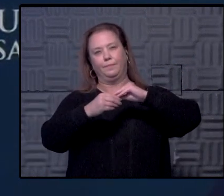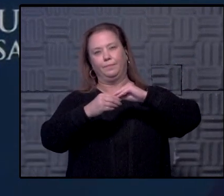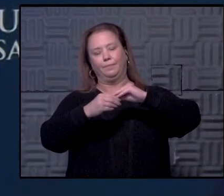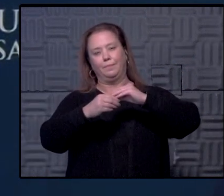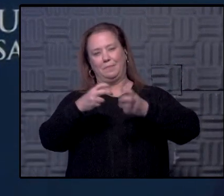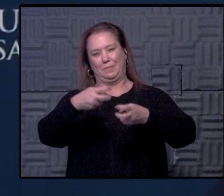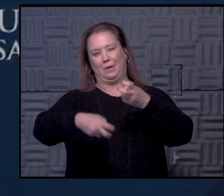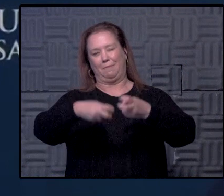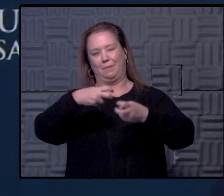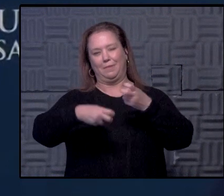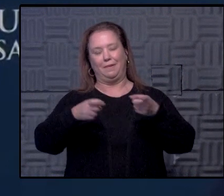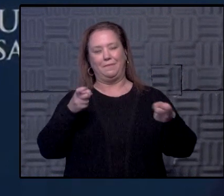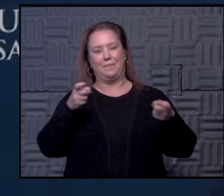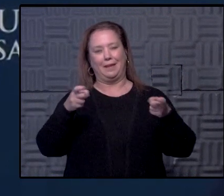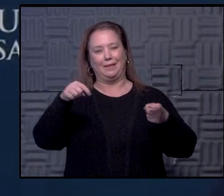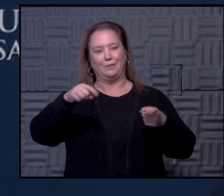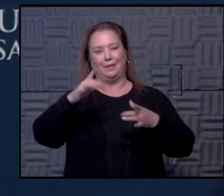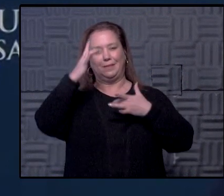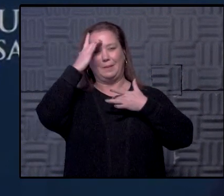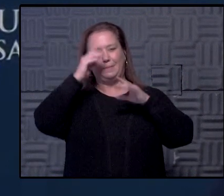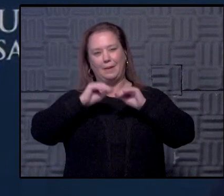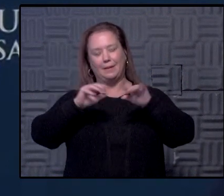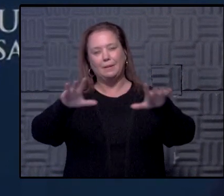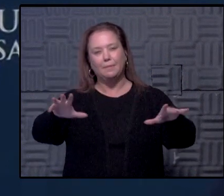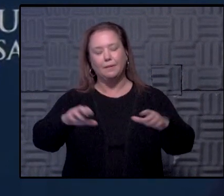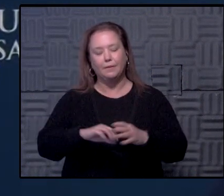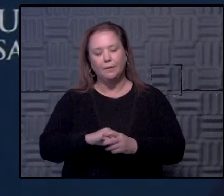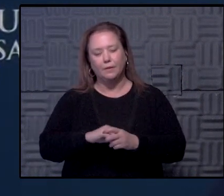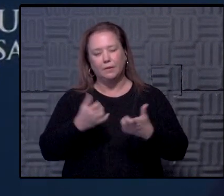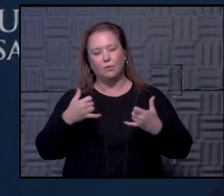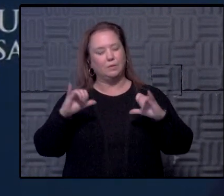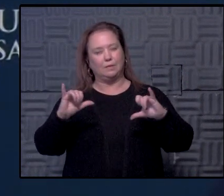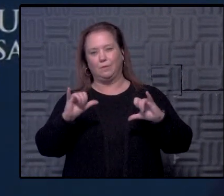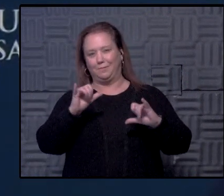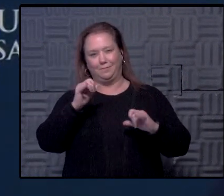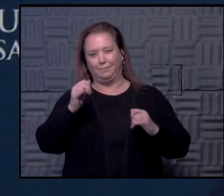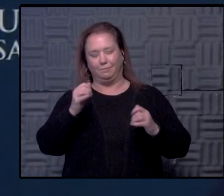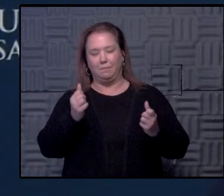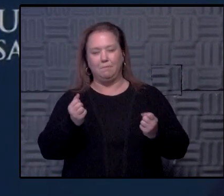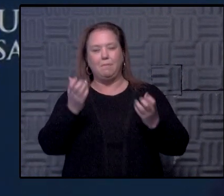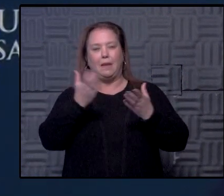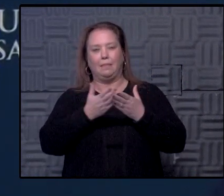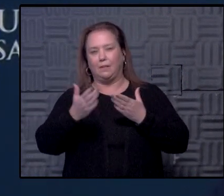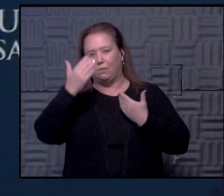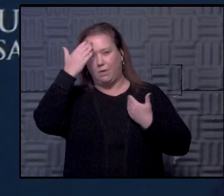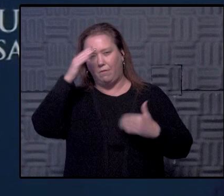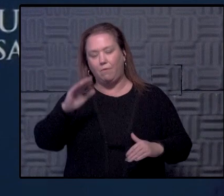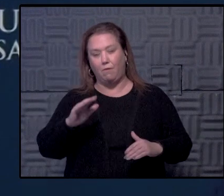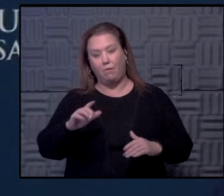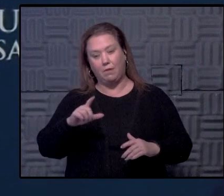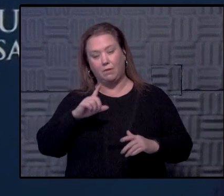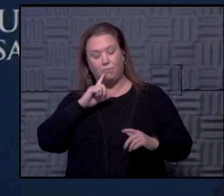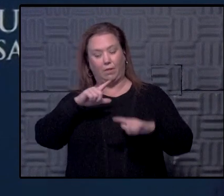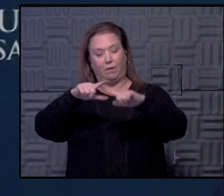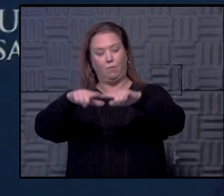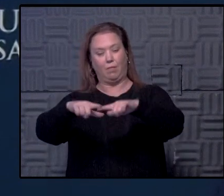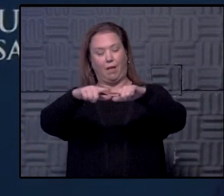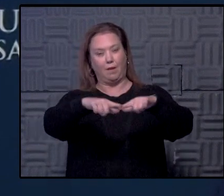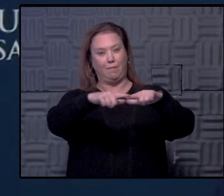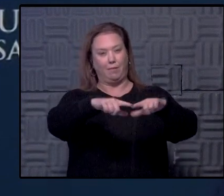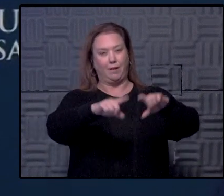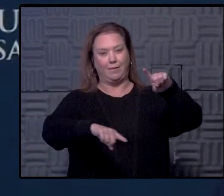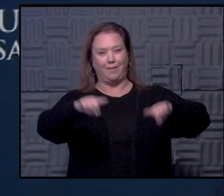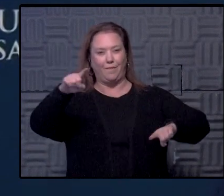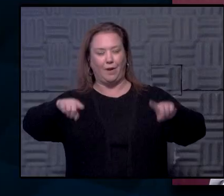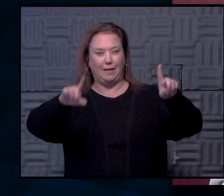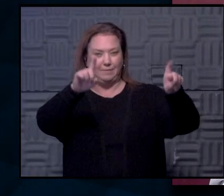difficulty of managing this pandemic is there's still a lot we don't know, and is there reliability in all of the different testing that is